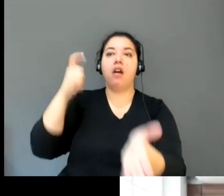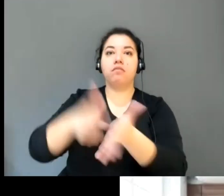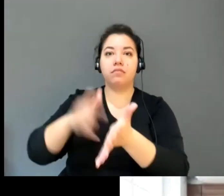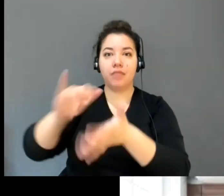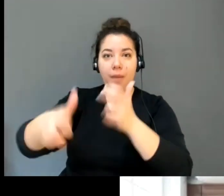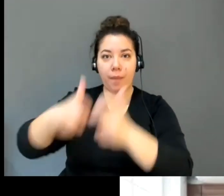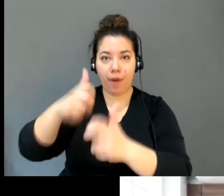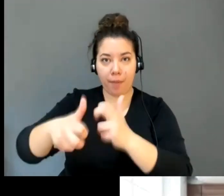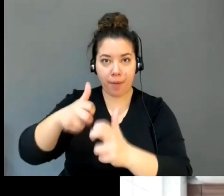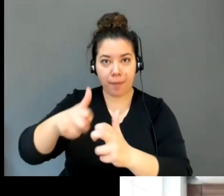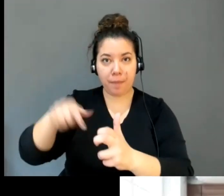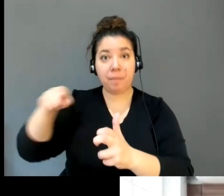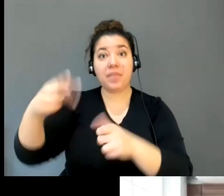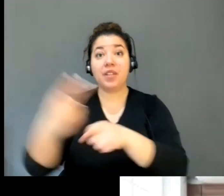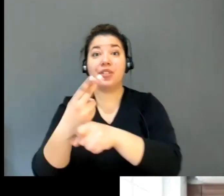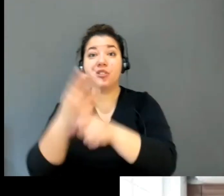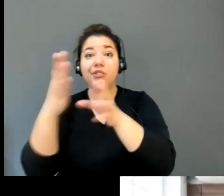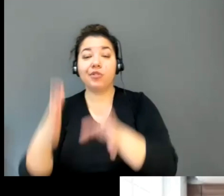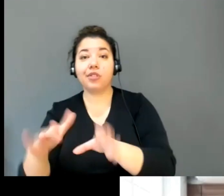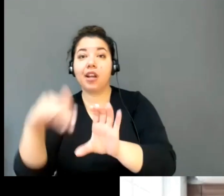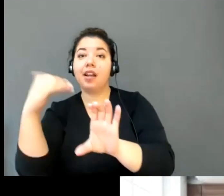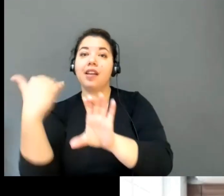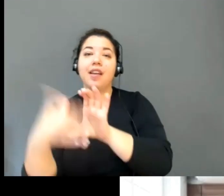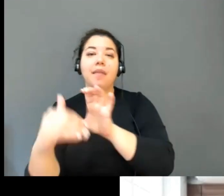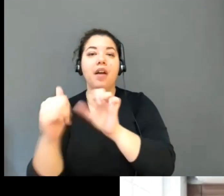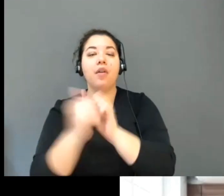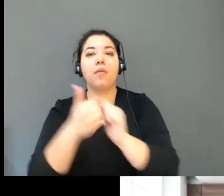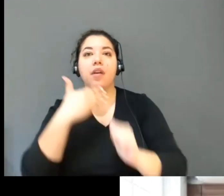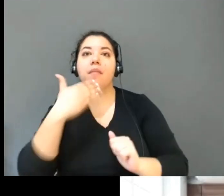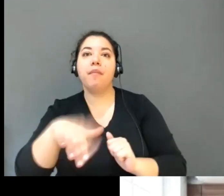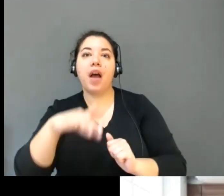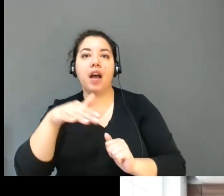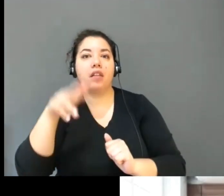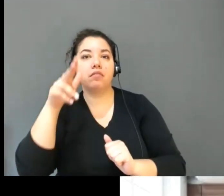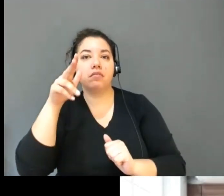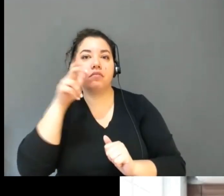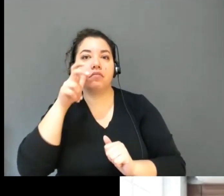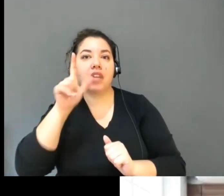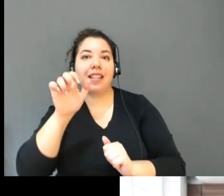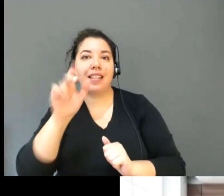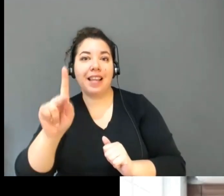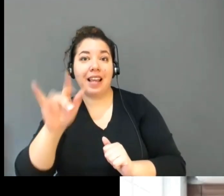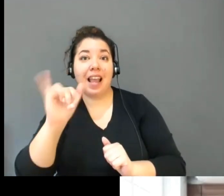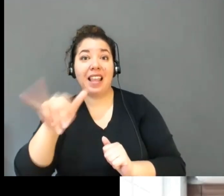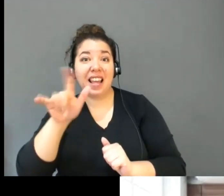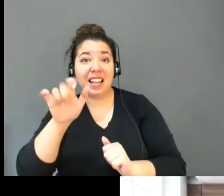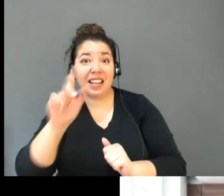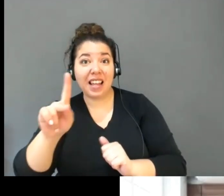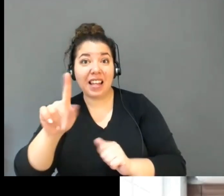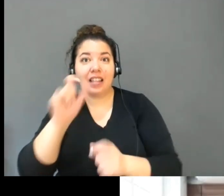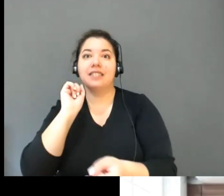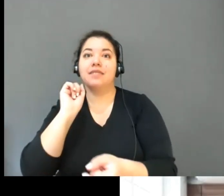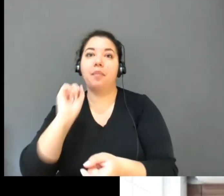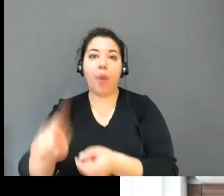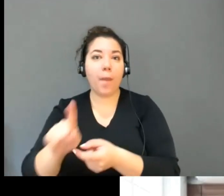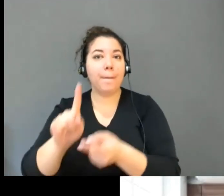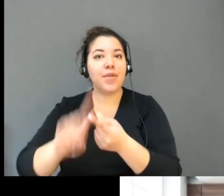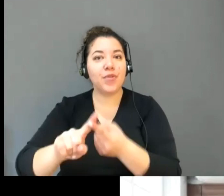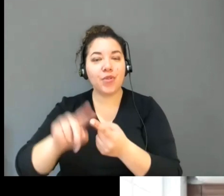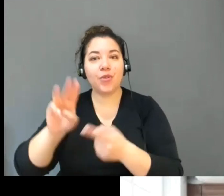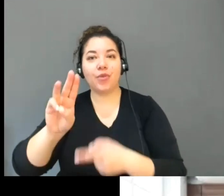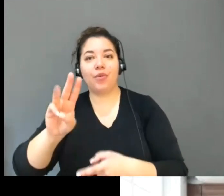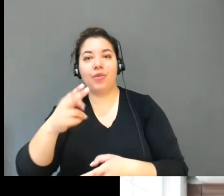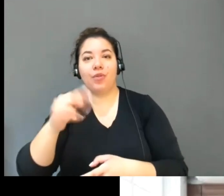sending out an email with a malicious link in it. And that email happened to hit the White House. And so very quickly, the client